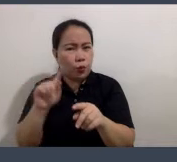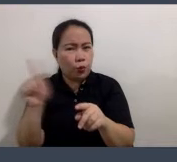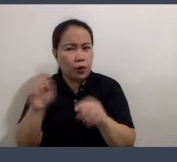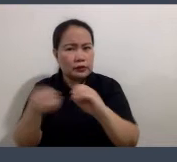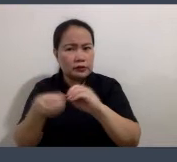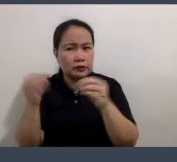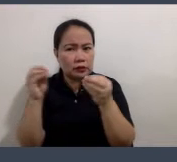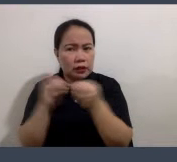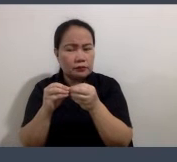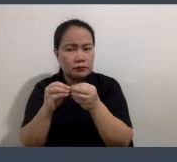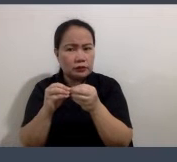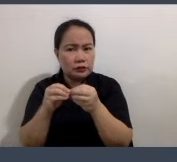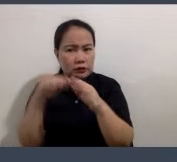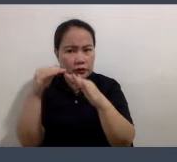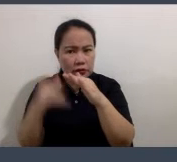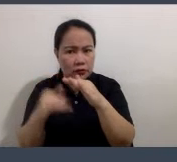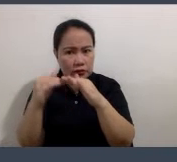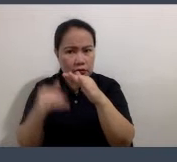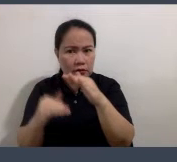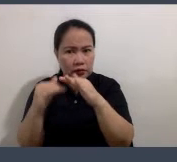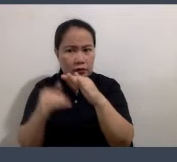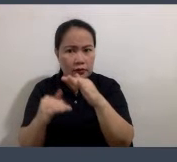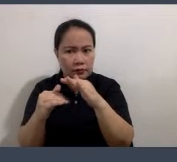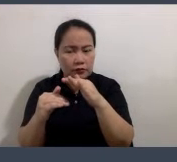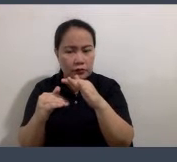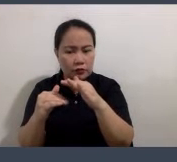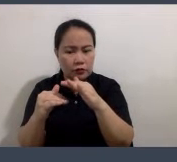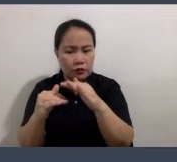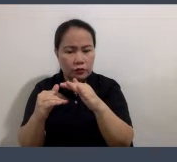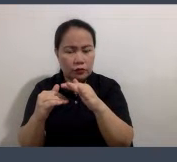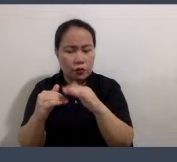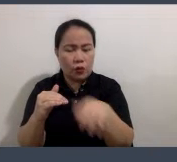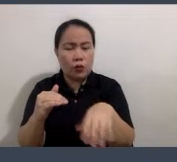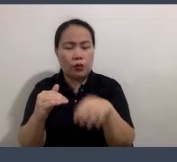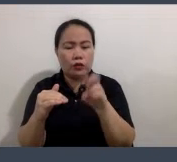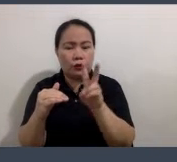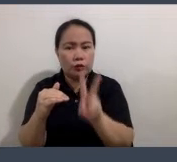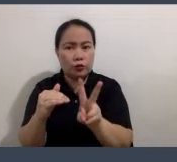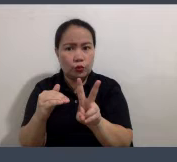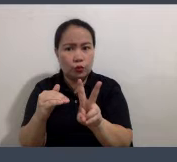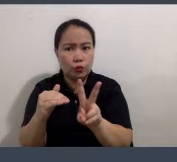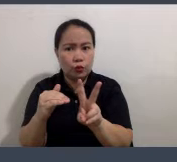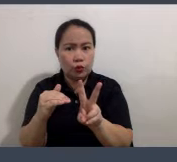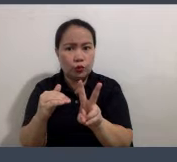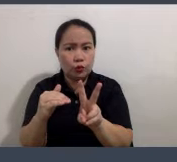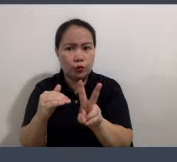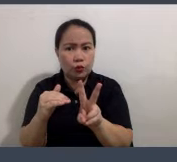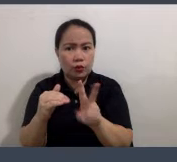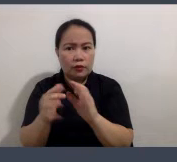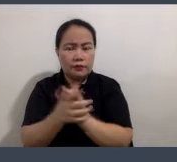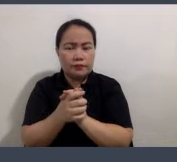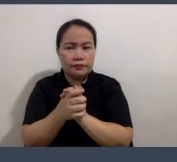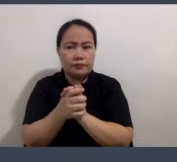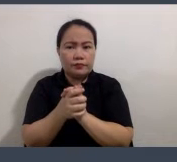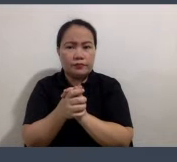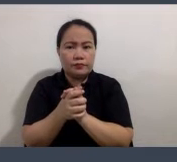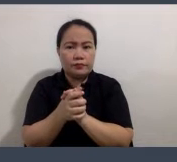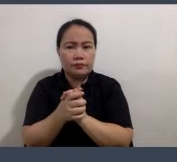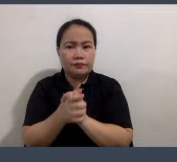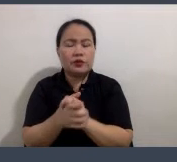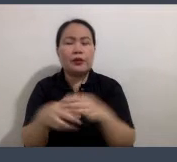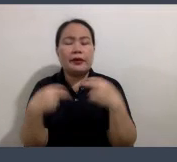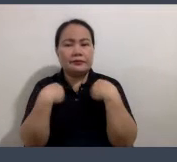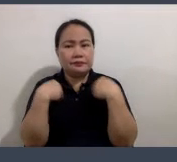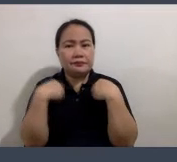are those numbers na mas mababa, less than, or equal to 2?